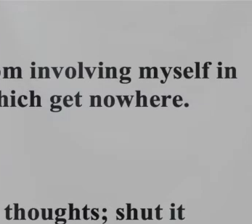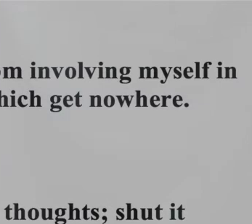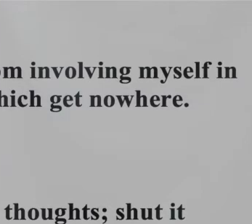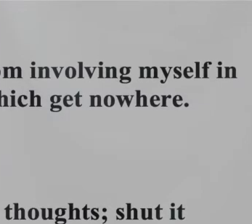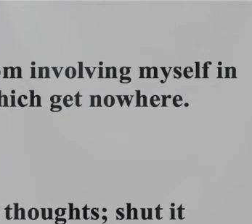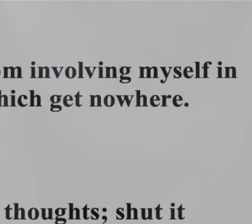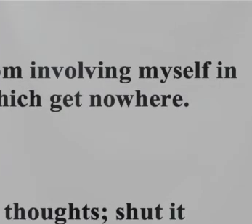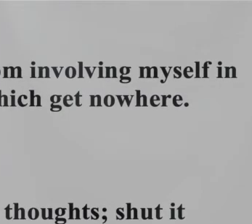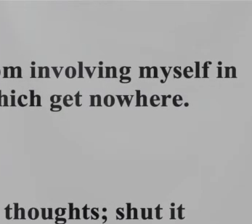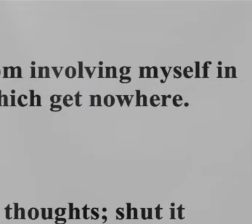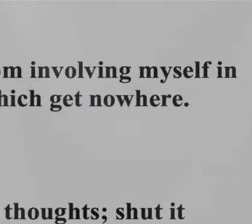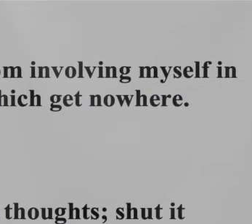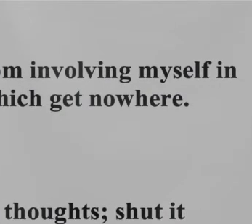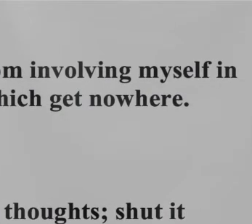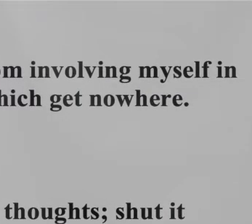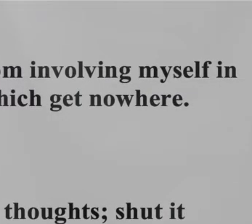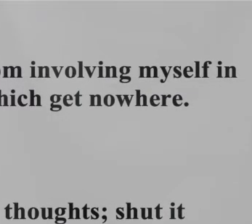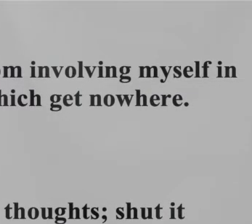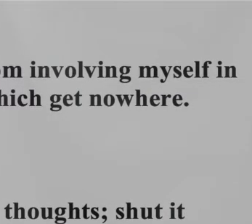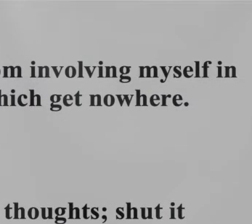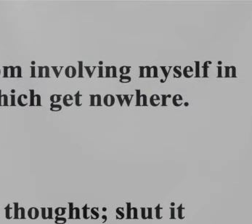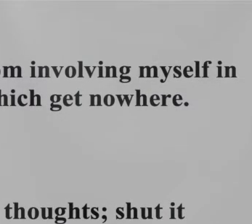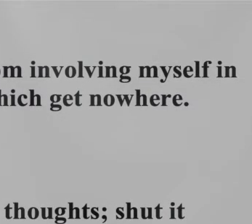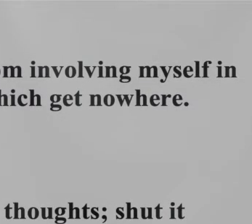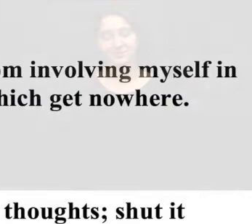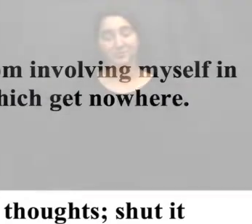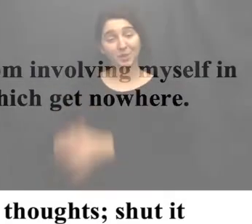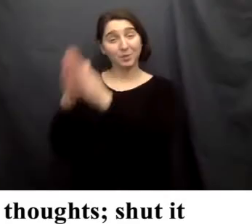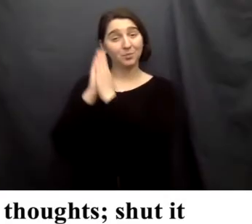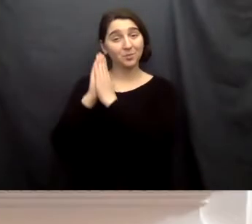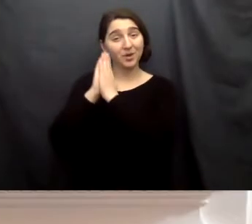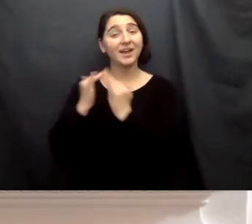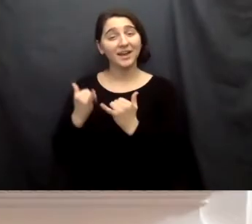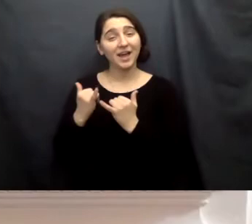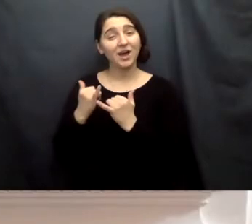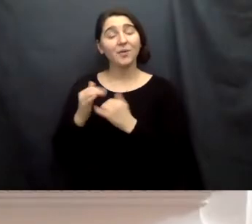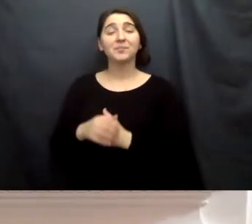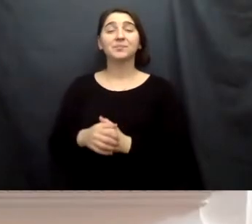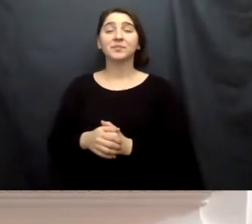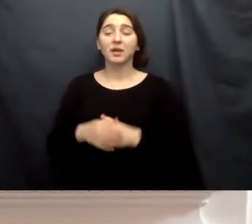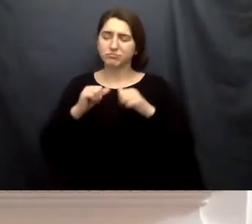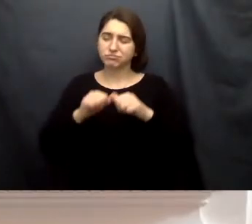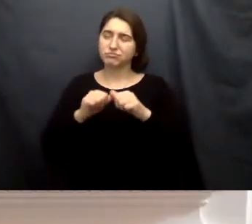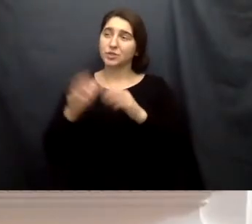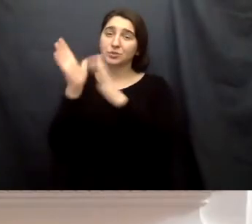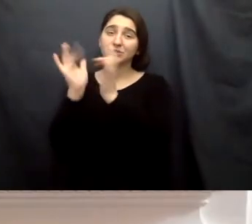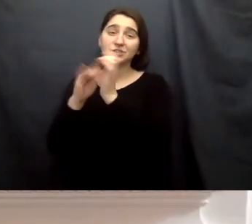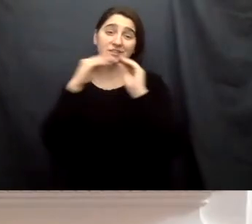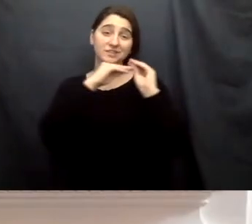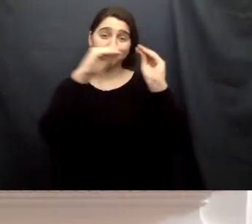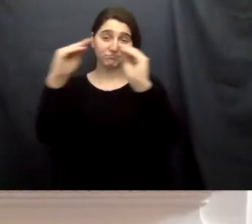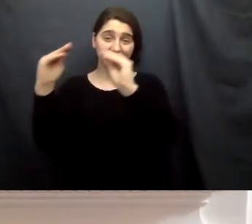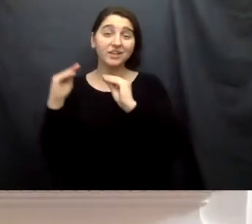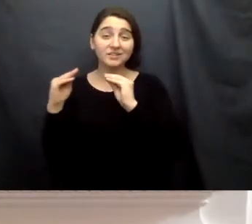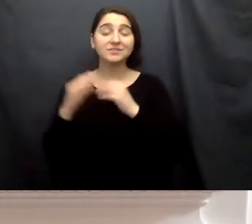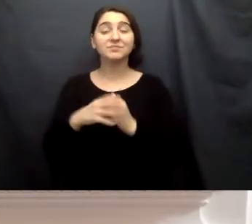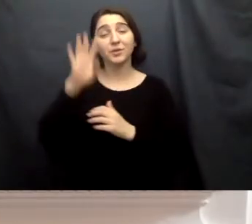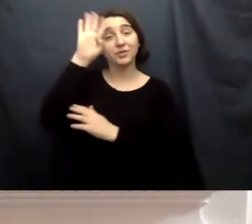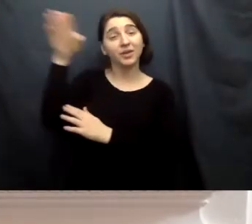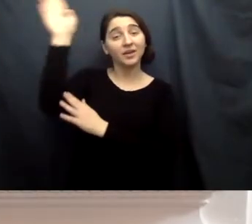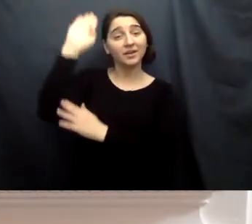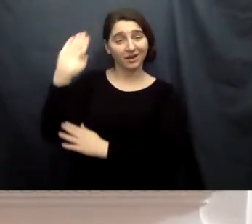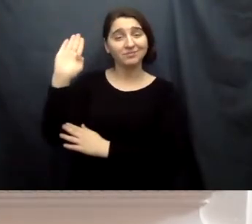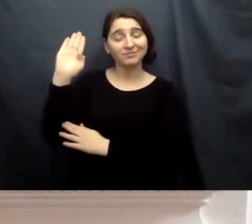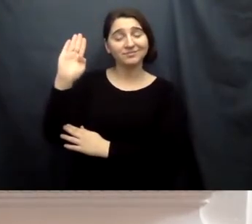mouth. This we ask for your love's sake. We pray now, continuing in the manner